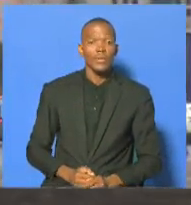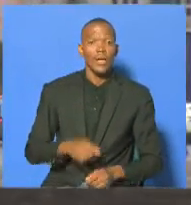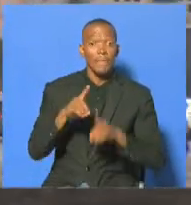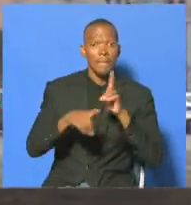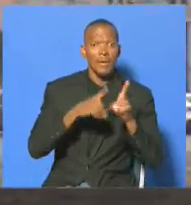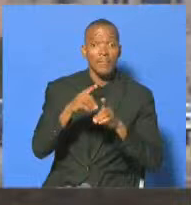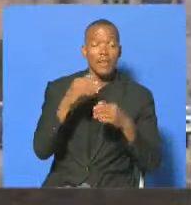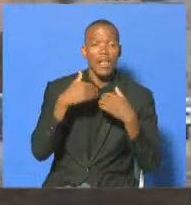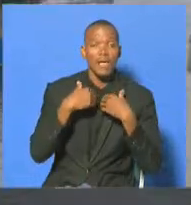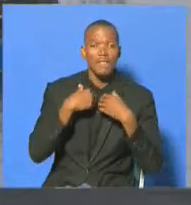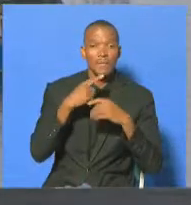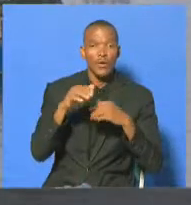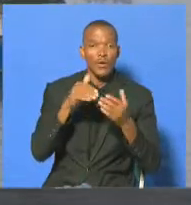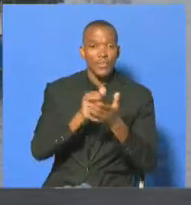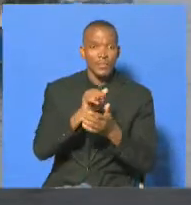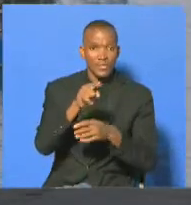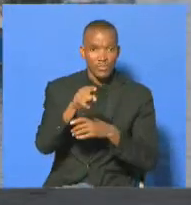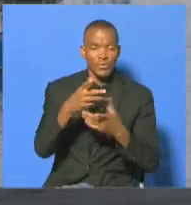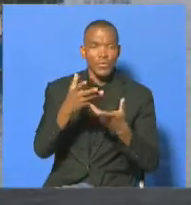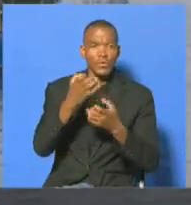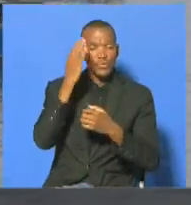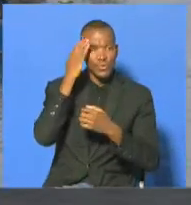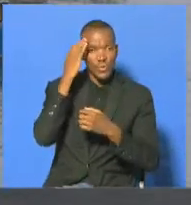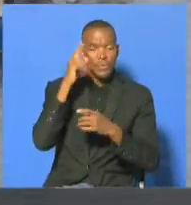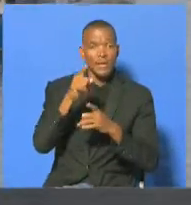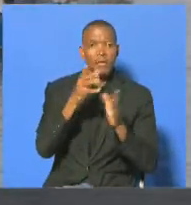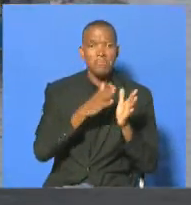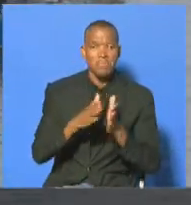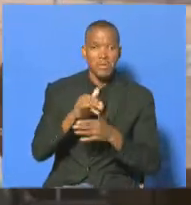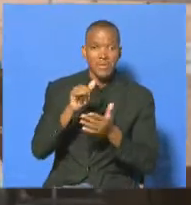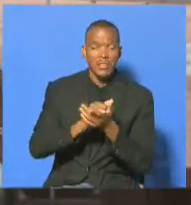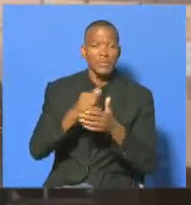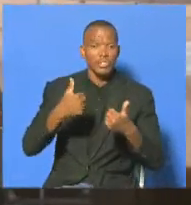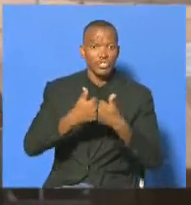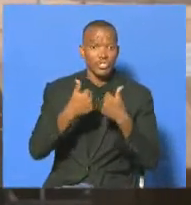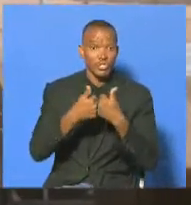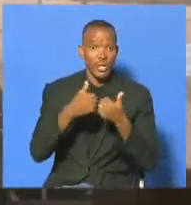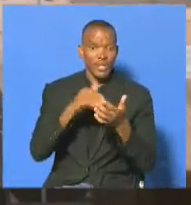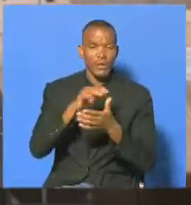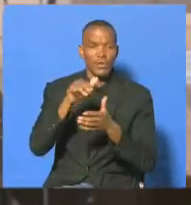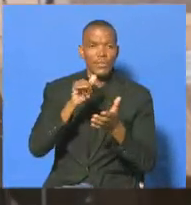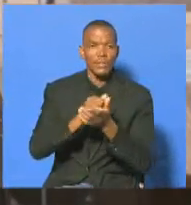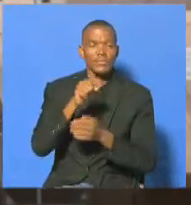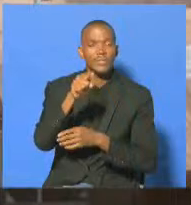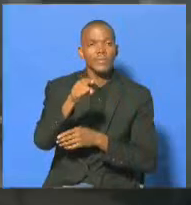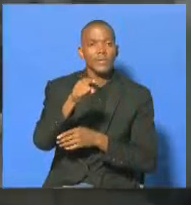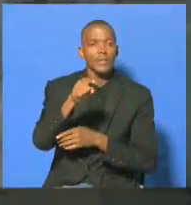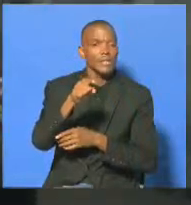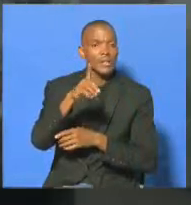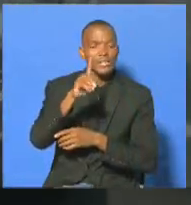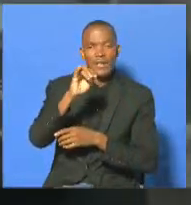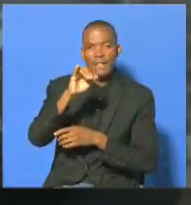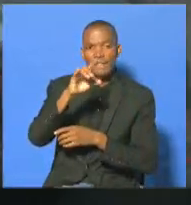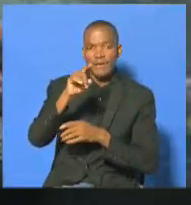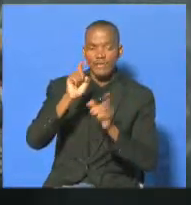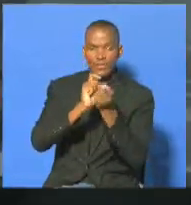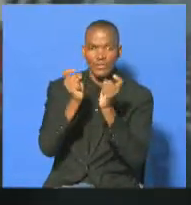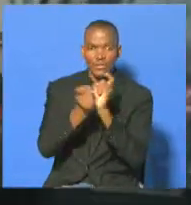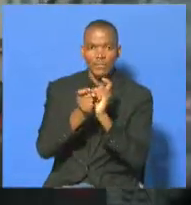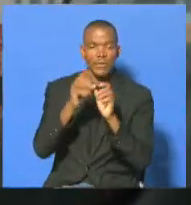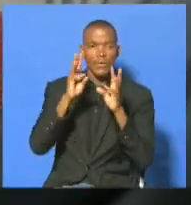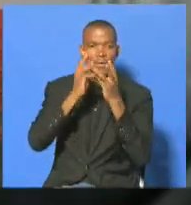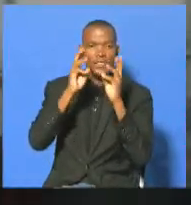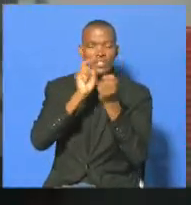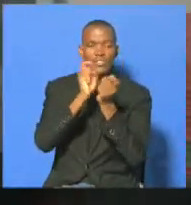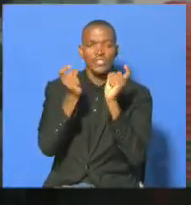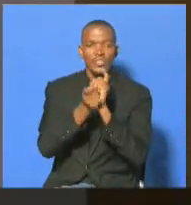Humankind faces what the world has come to know as the triple planetary crisis: pollution, biodiversity loss, and climate change,